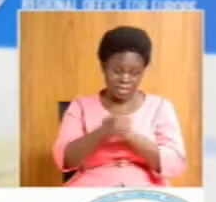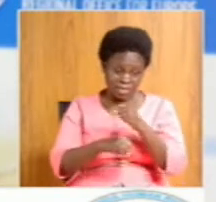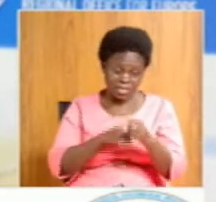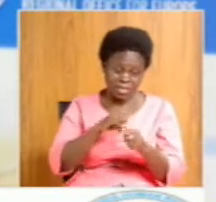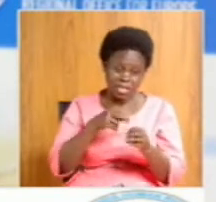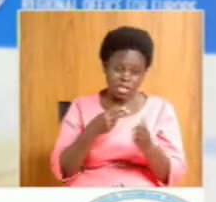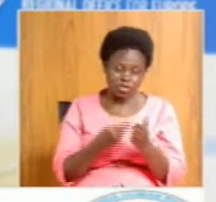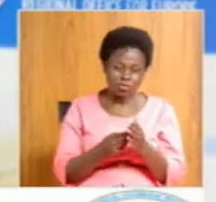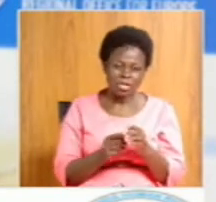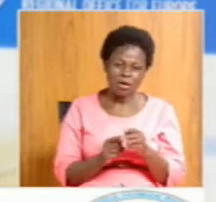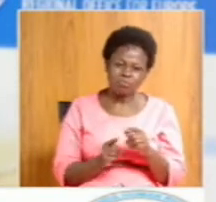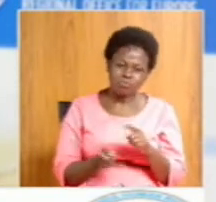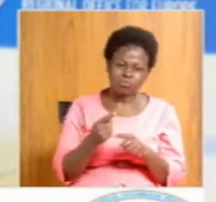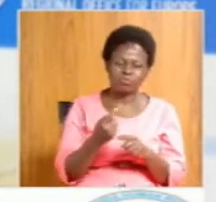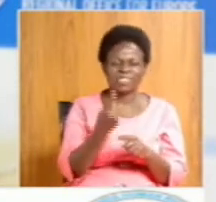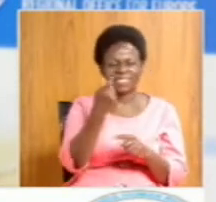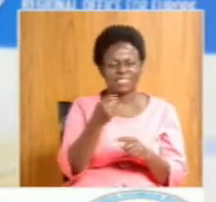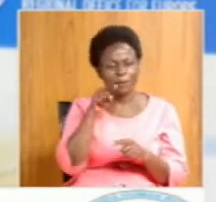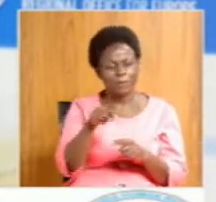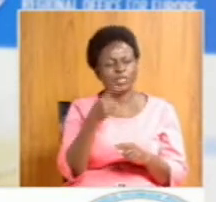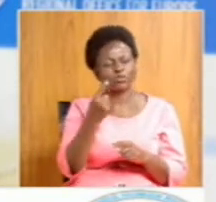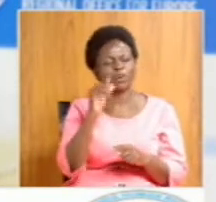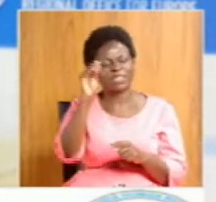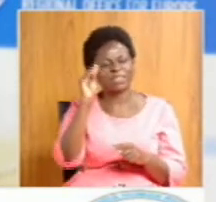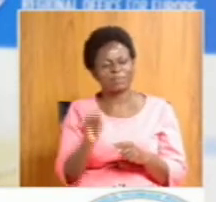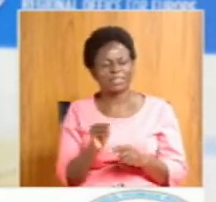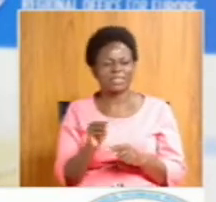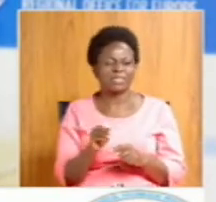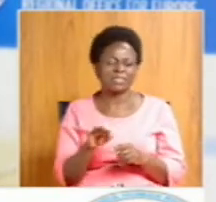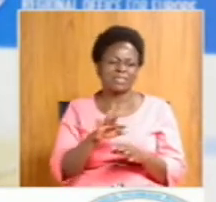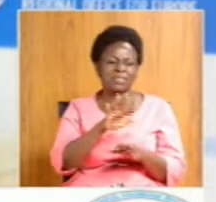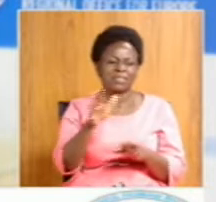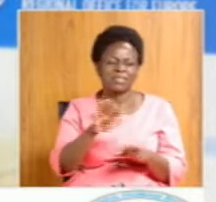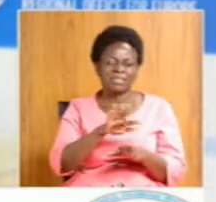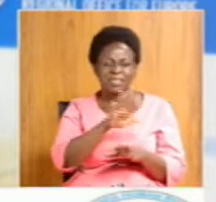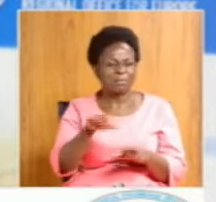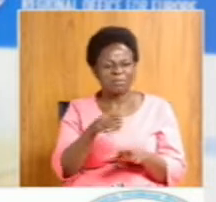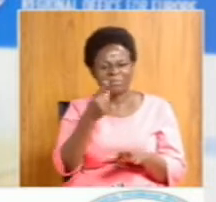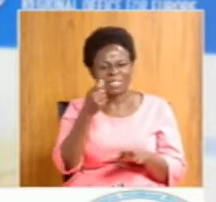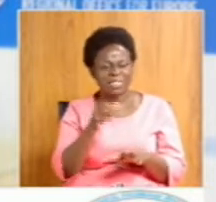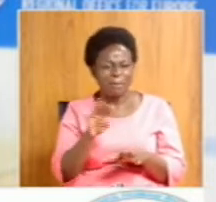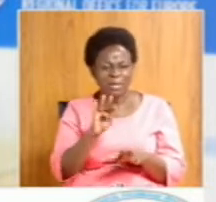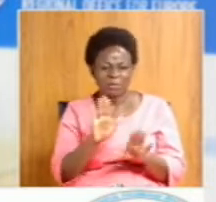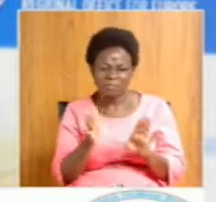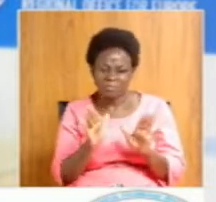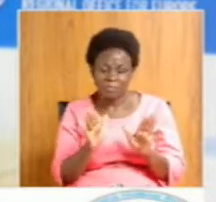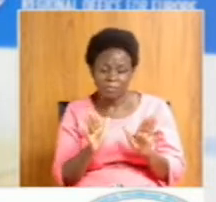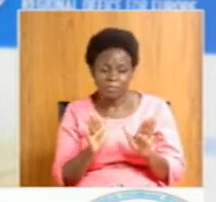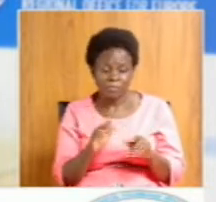it rose by 15.1% right about 66 103.2 billion and